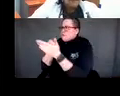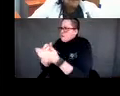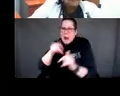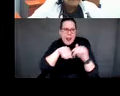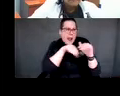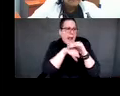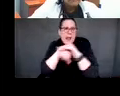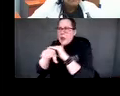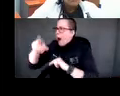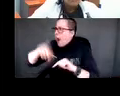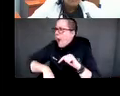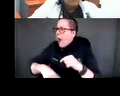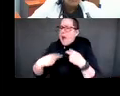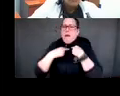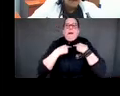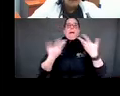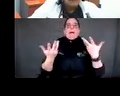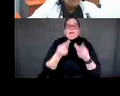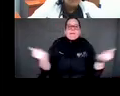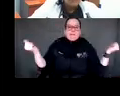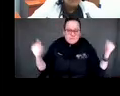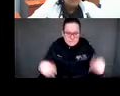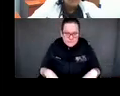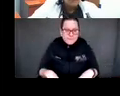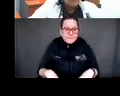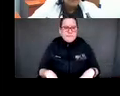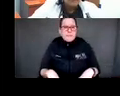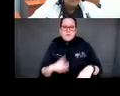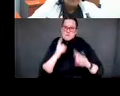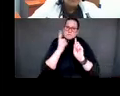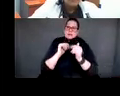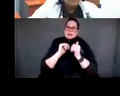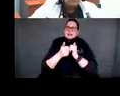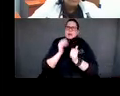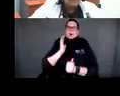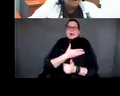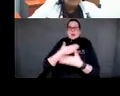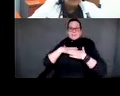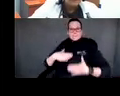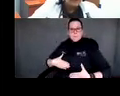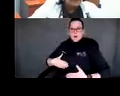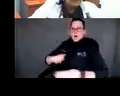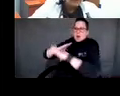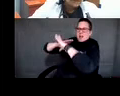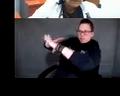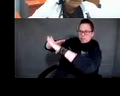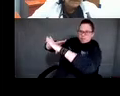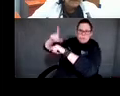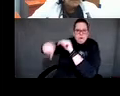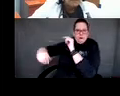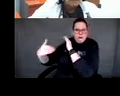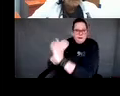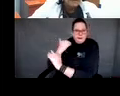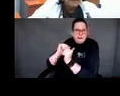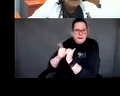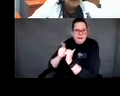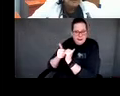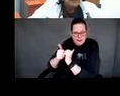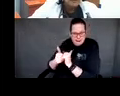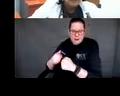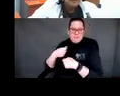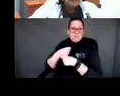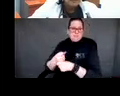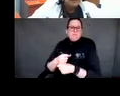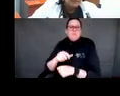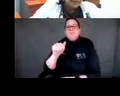the vaccines is, what can we do? How can we generate an immune response which blocks this critical step? How do we create antibodies